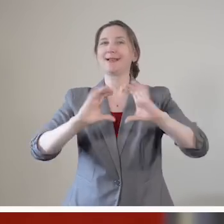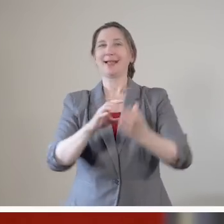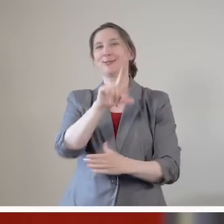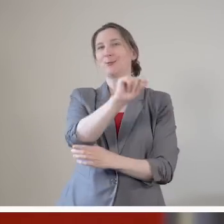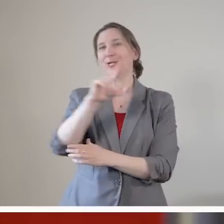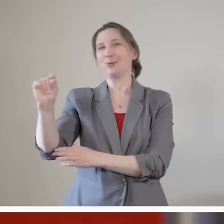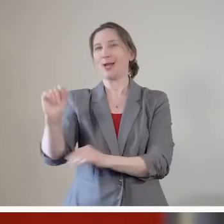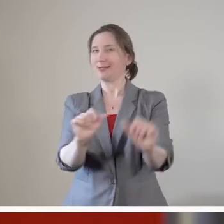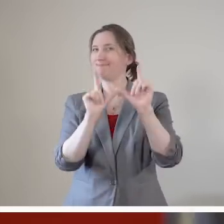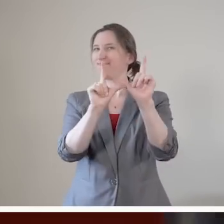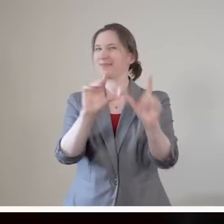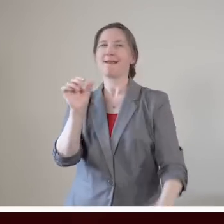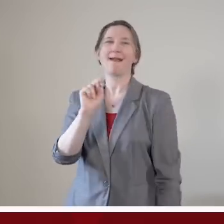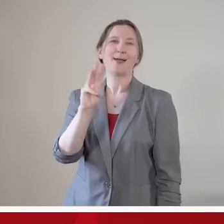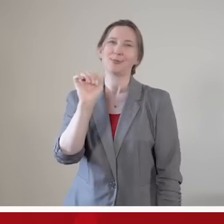on Wisconsin.